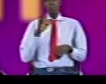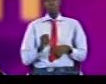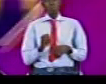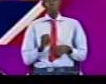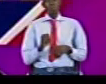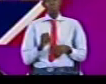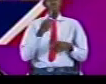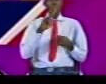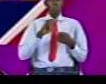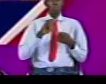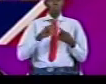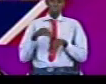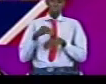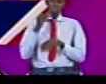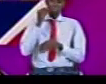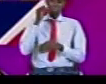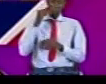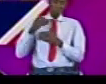friends?